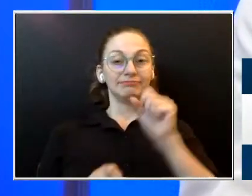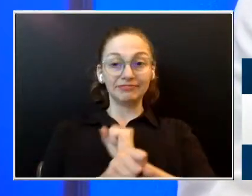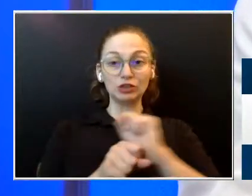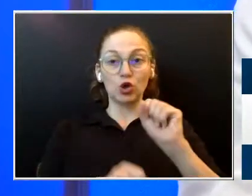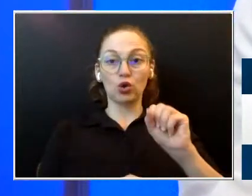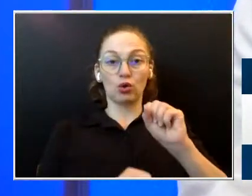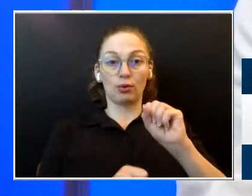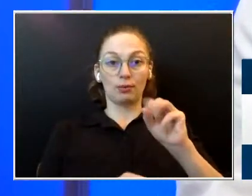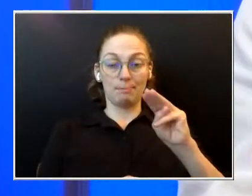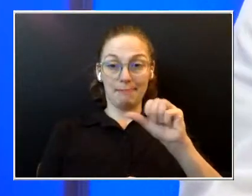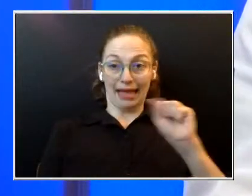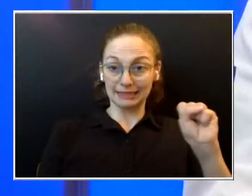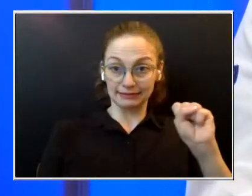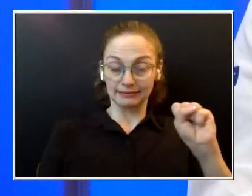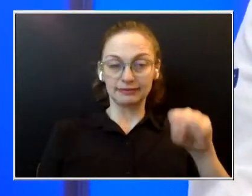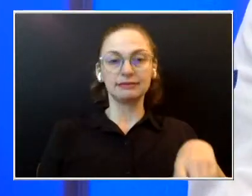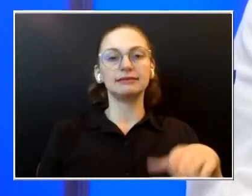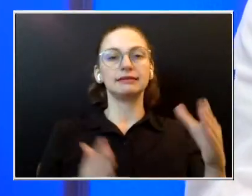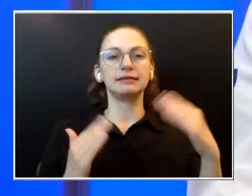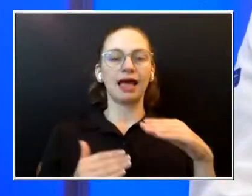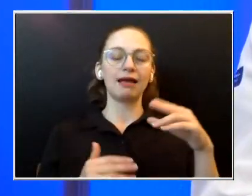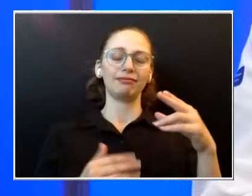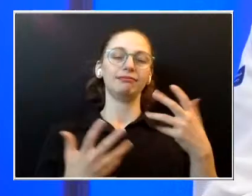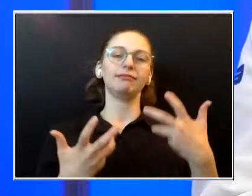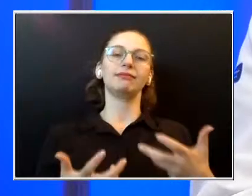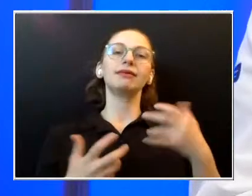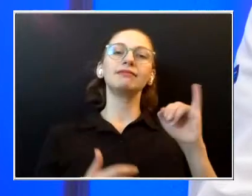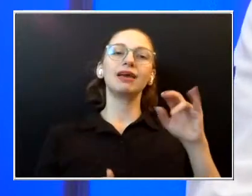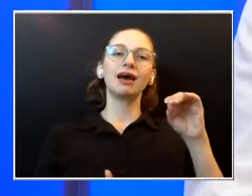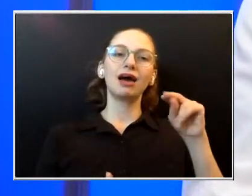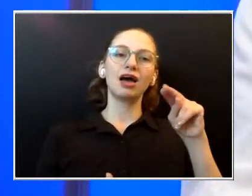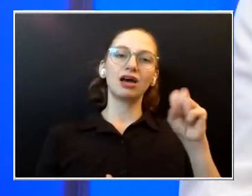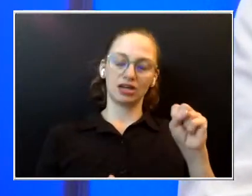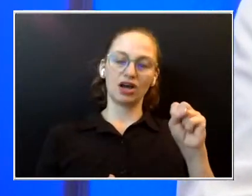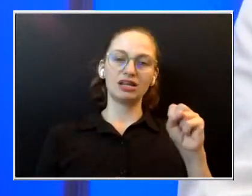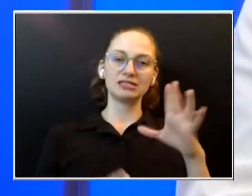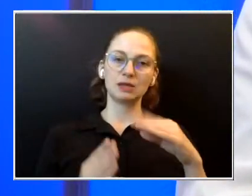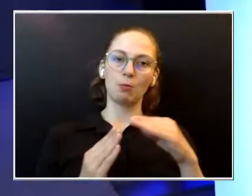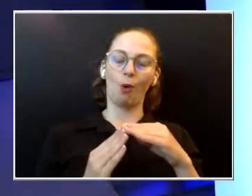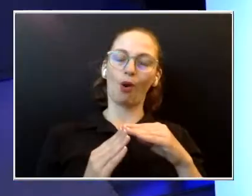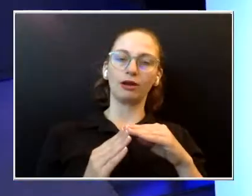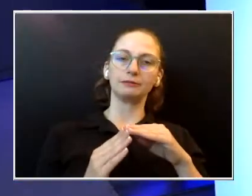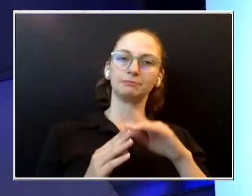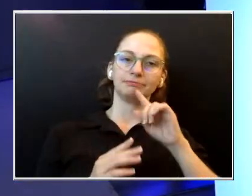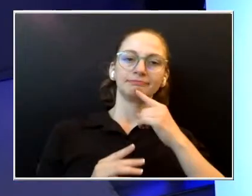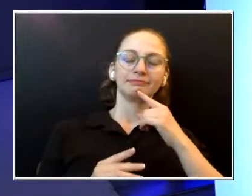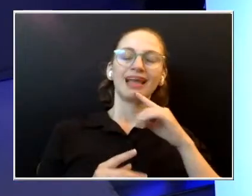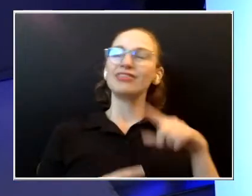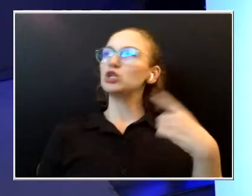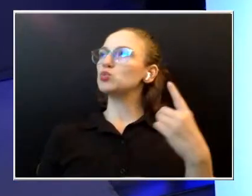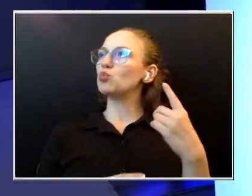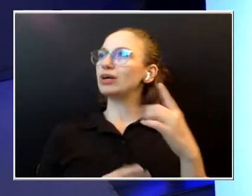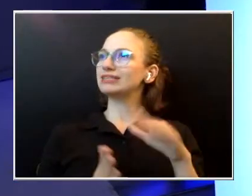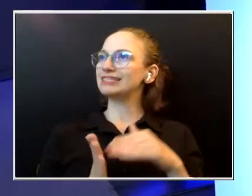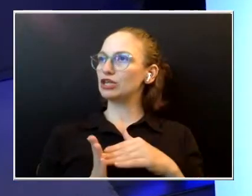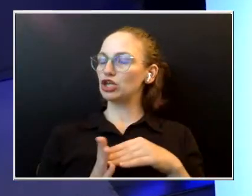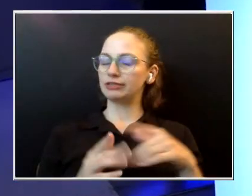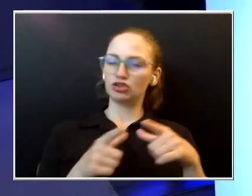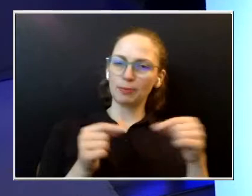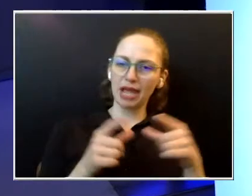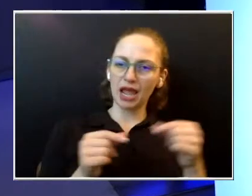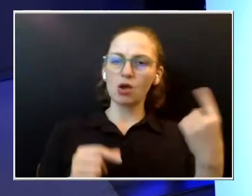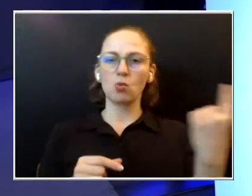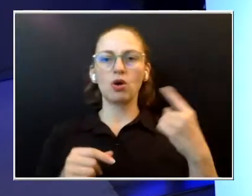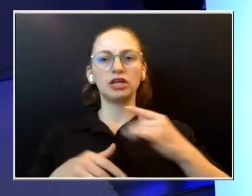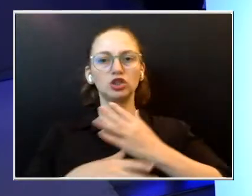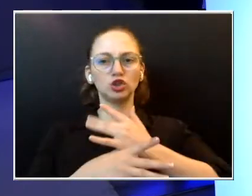therapy, and there's a facility in Japan, I think there's another one in Germany. Yeah, Japan and Germany have pretty much all the heavy